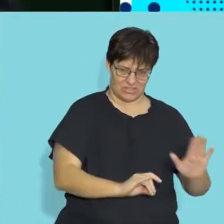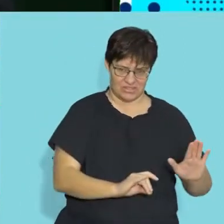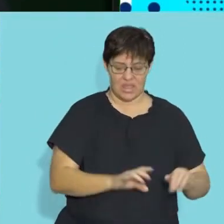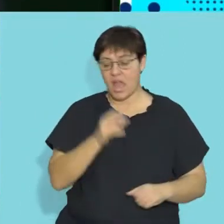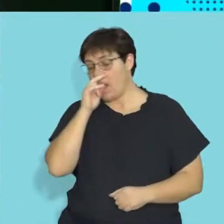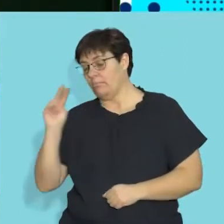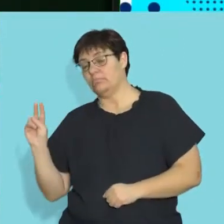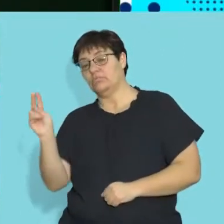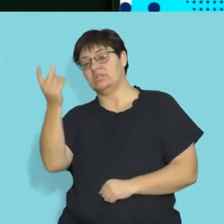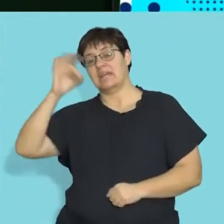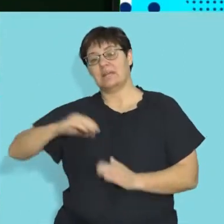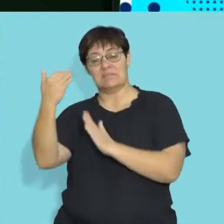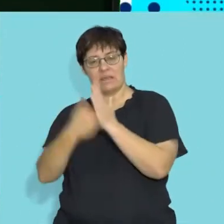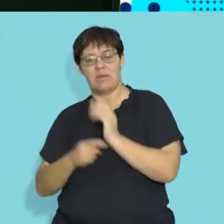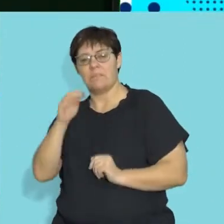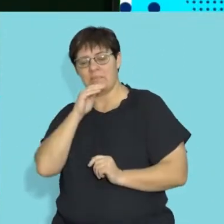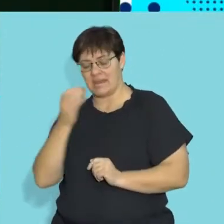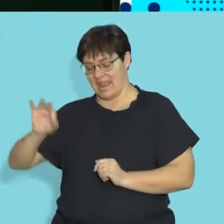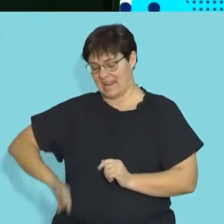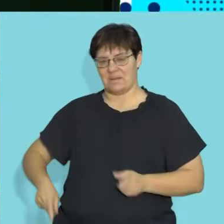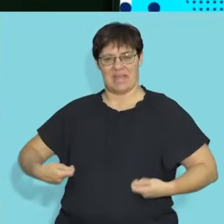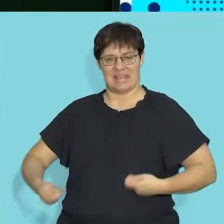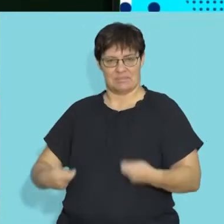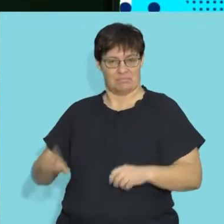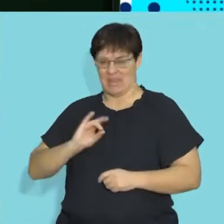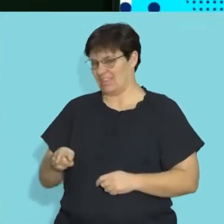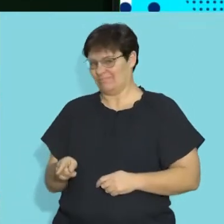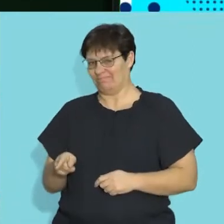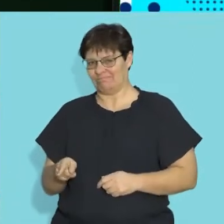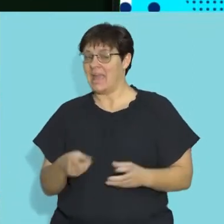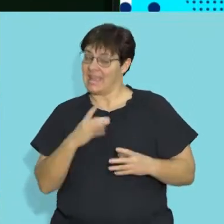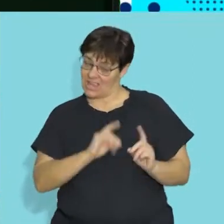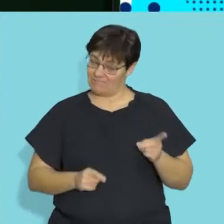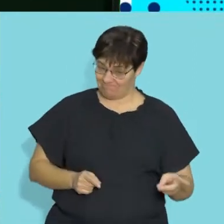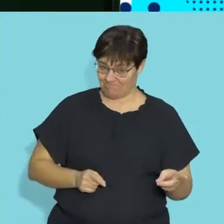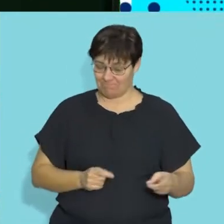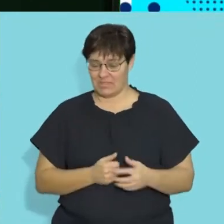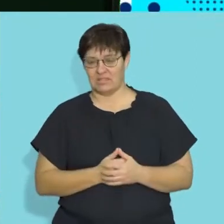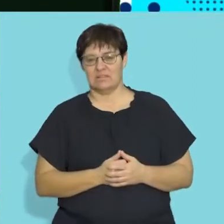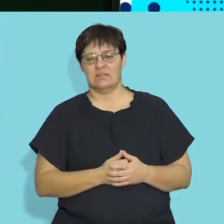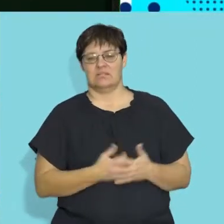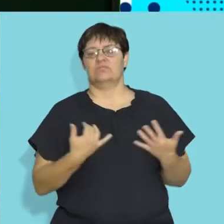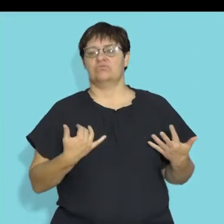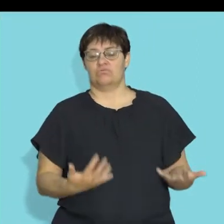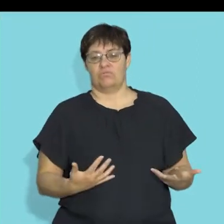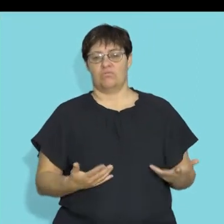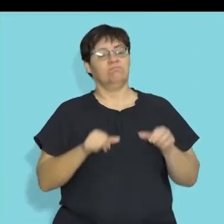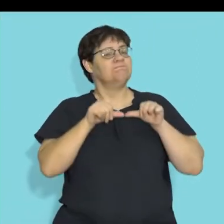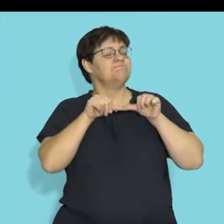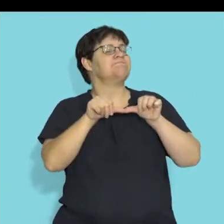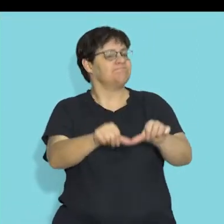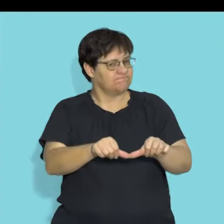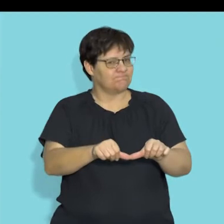When you're looking at your projected income statement, you're looking at incomes and expenses. Okay, so now